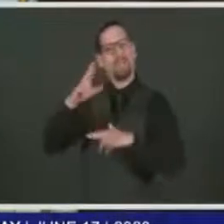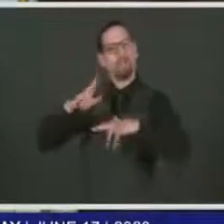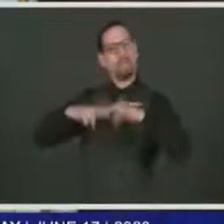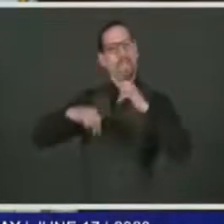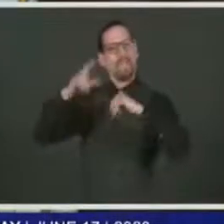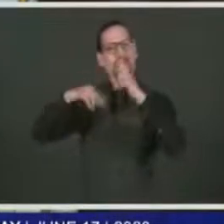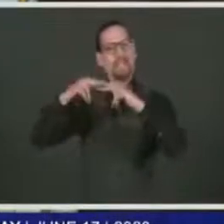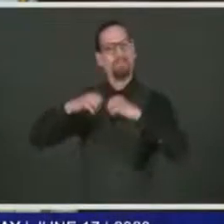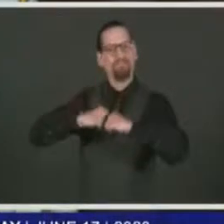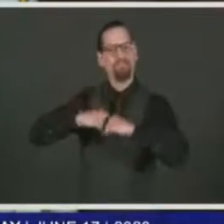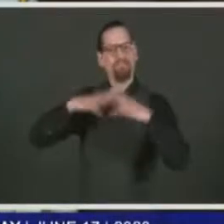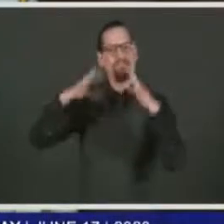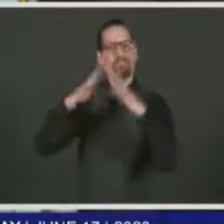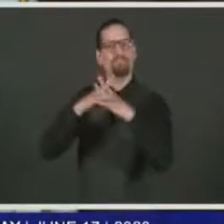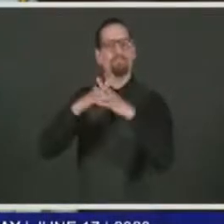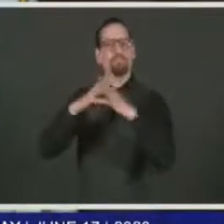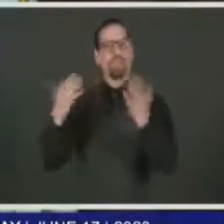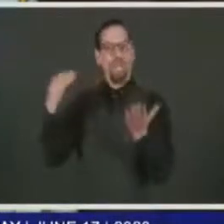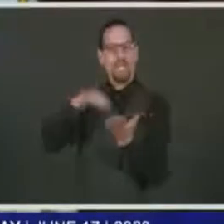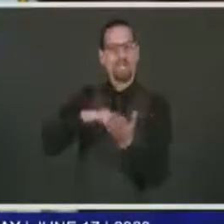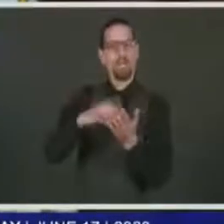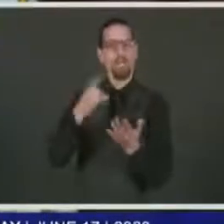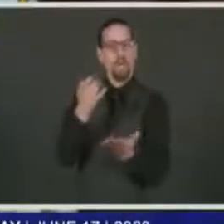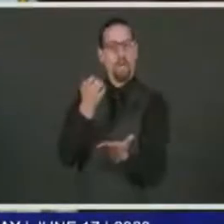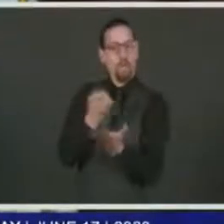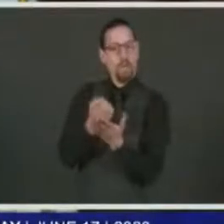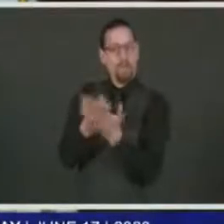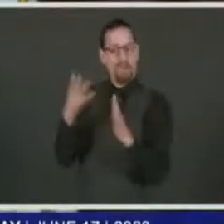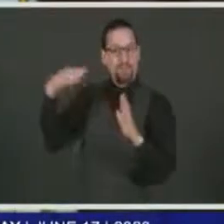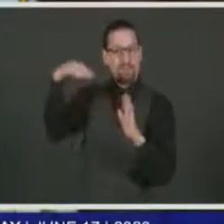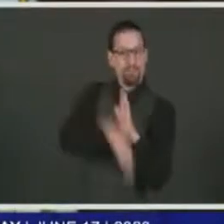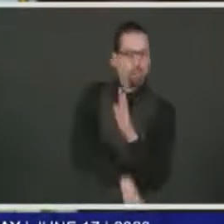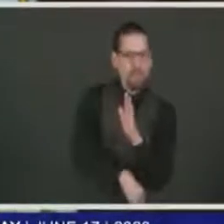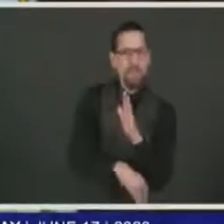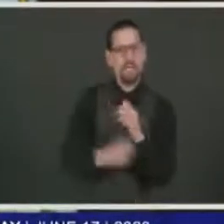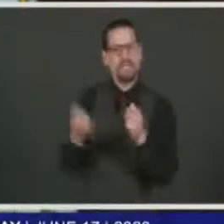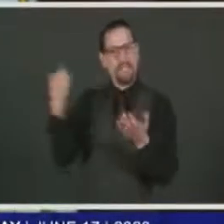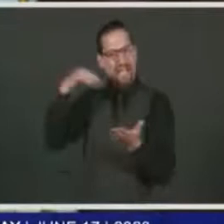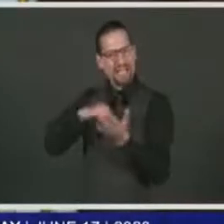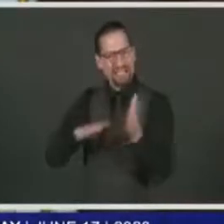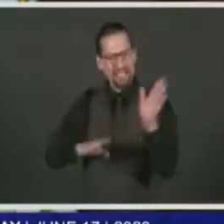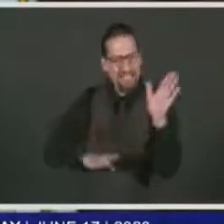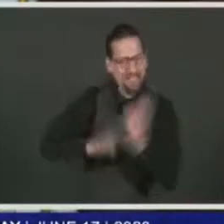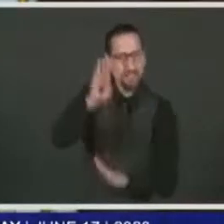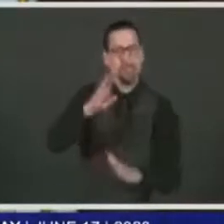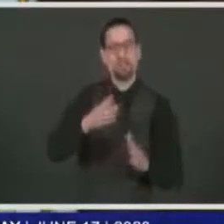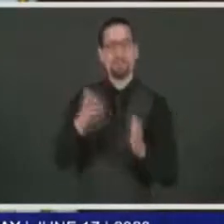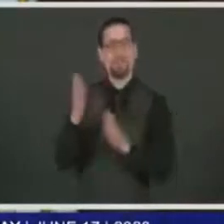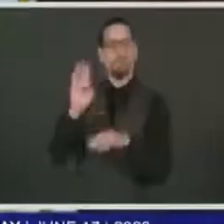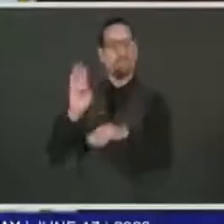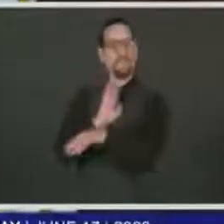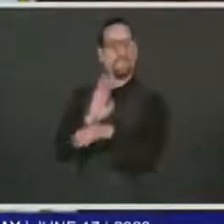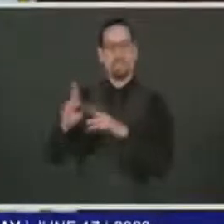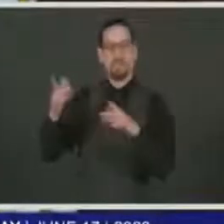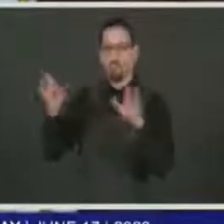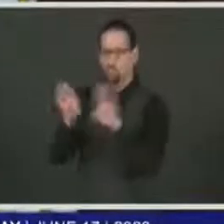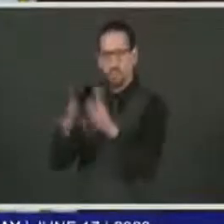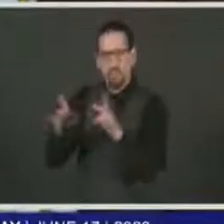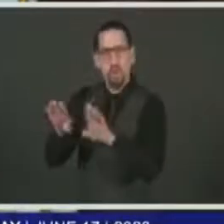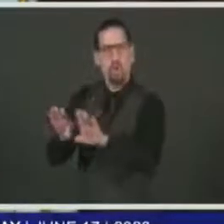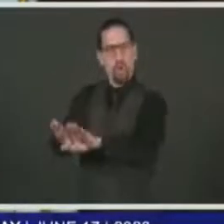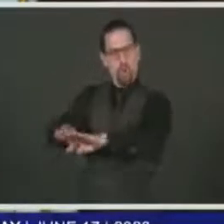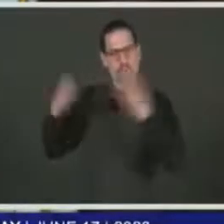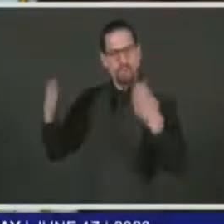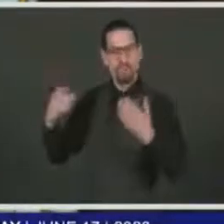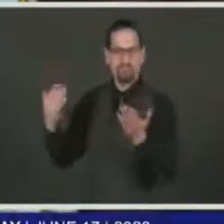I don't want to come out of this a year from now. We hope, we think, we plan to have a vaccine and a therapy. So we're